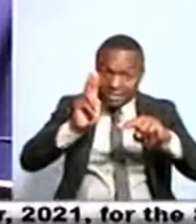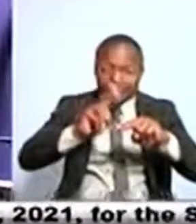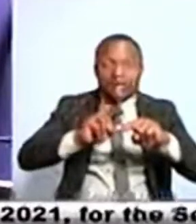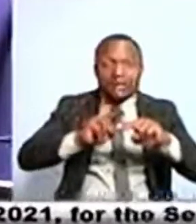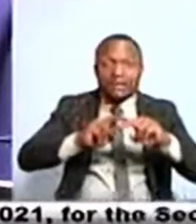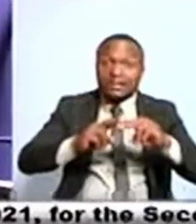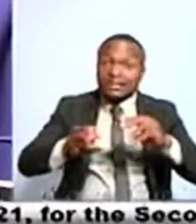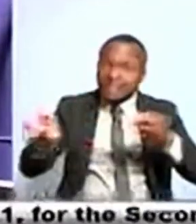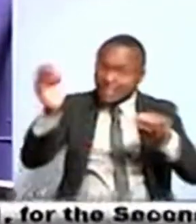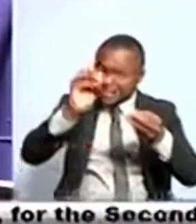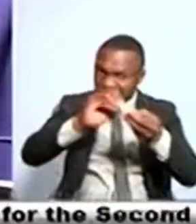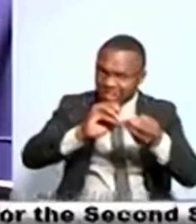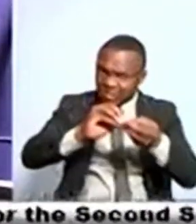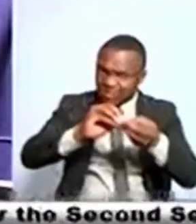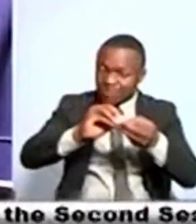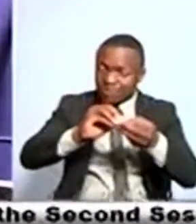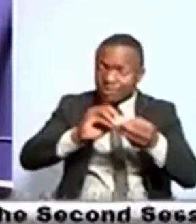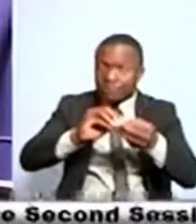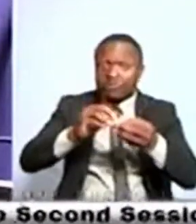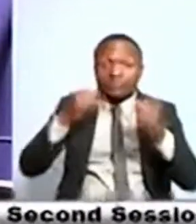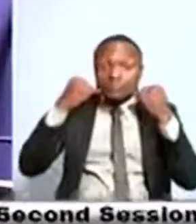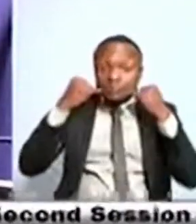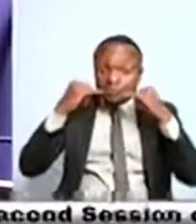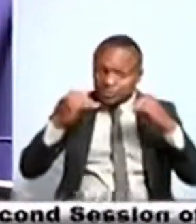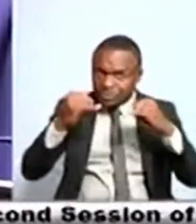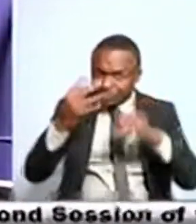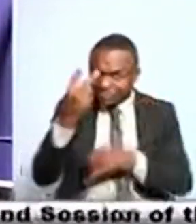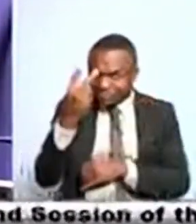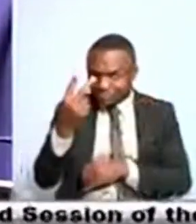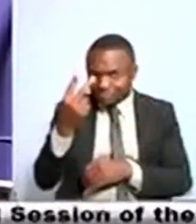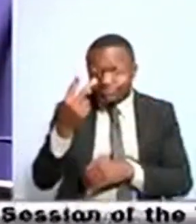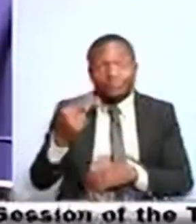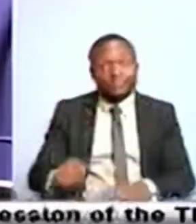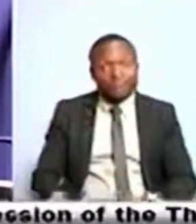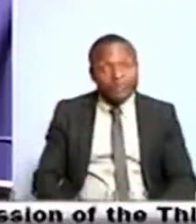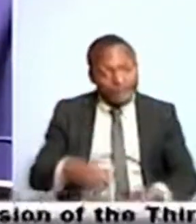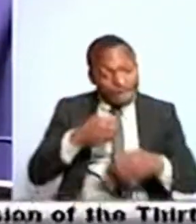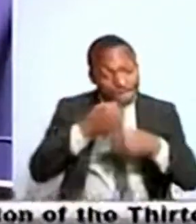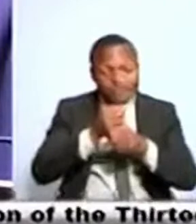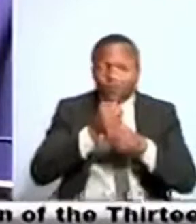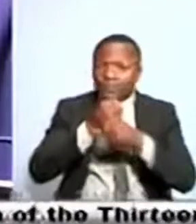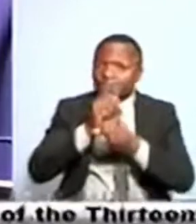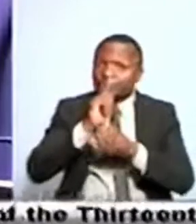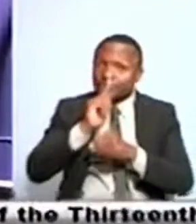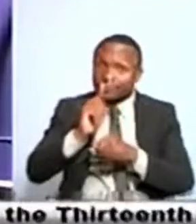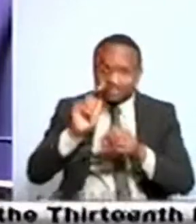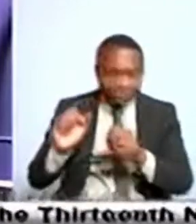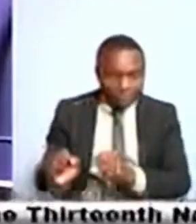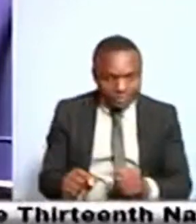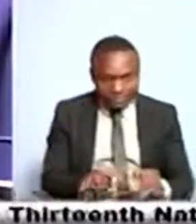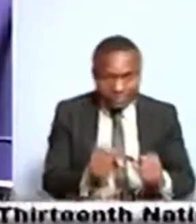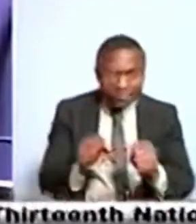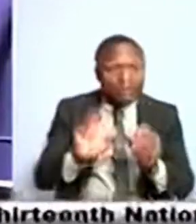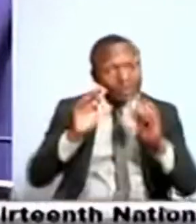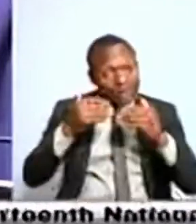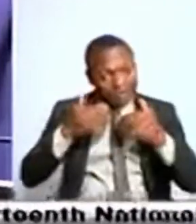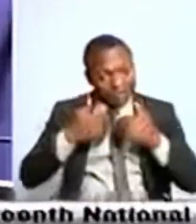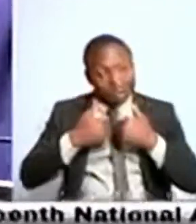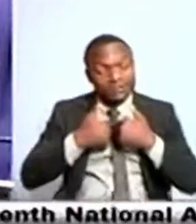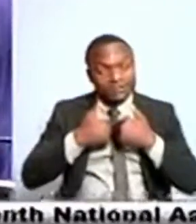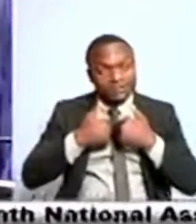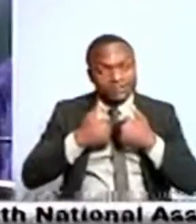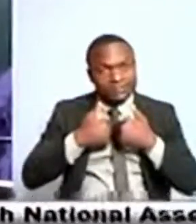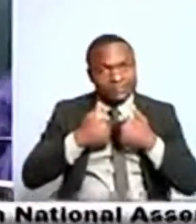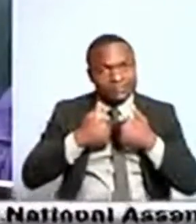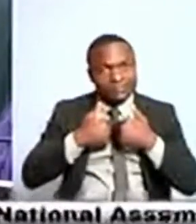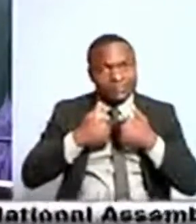in the system. And number two is to ensure that the system has got capabilities